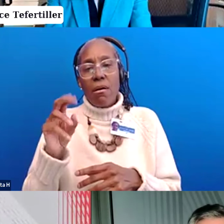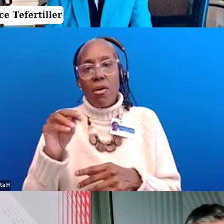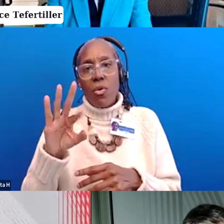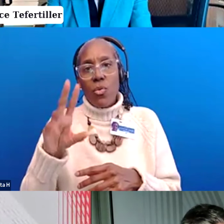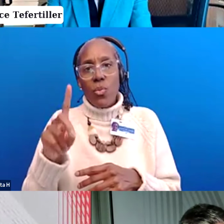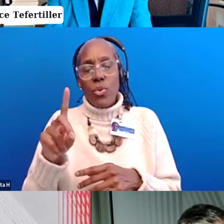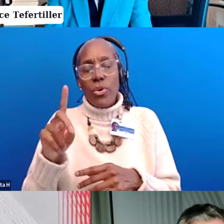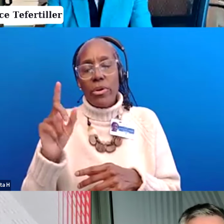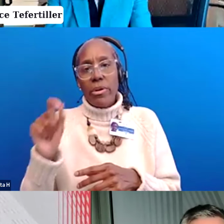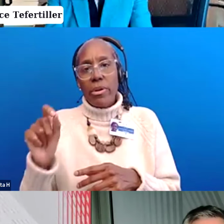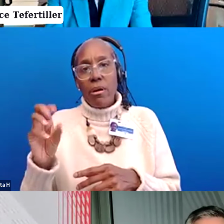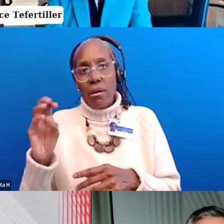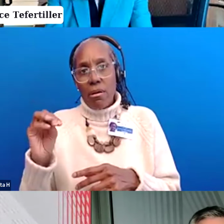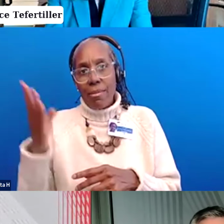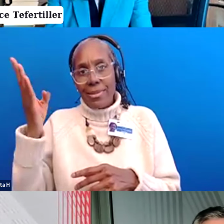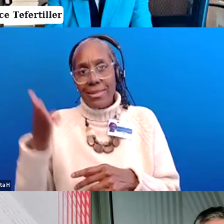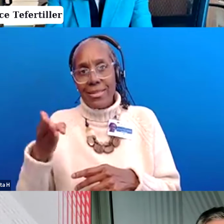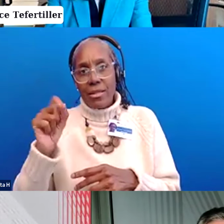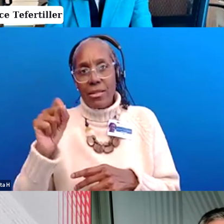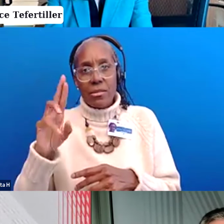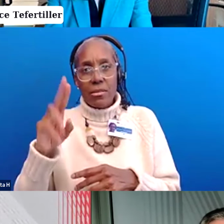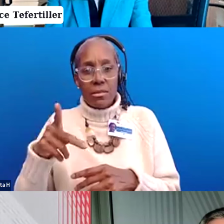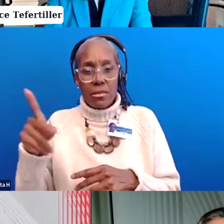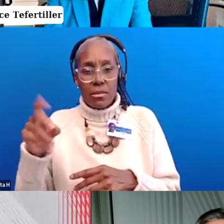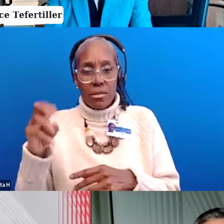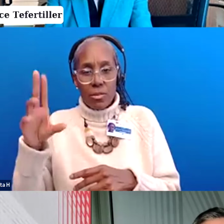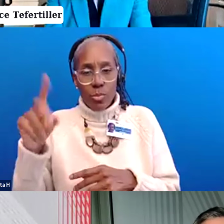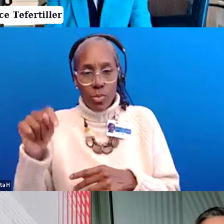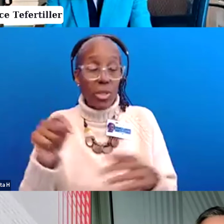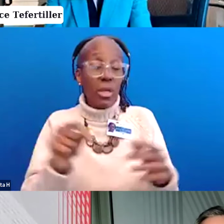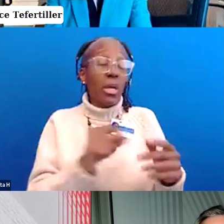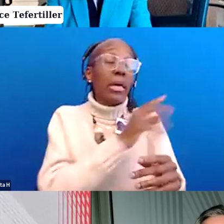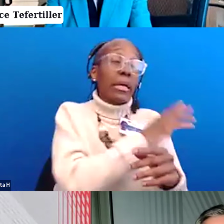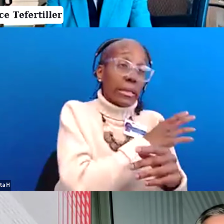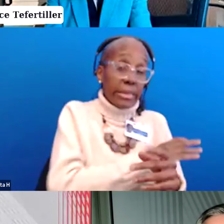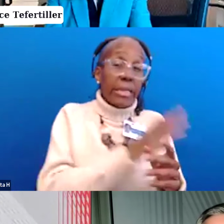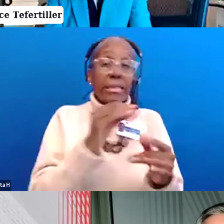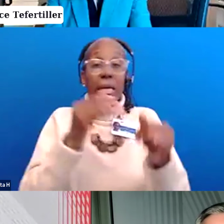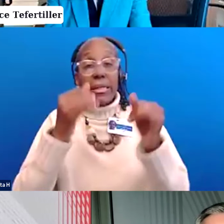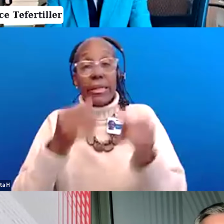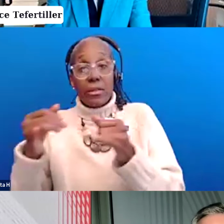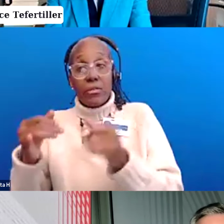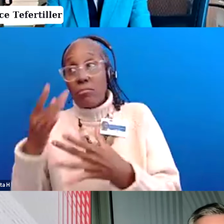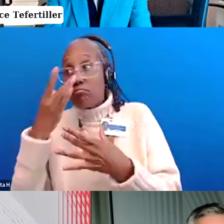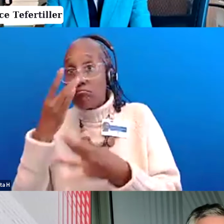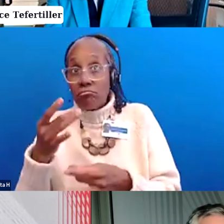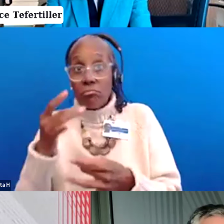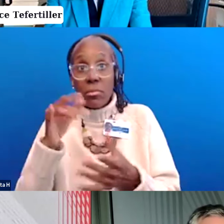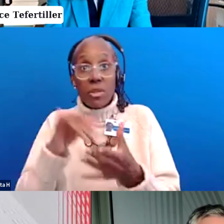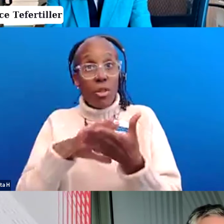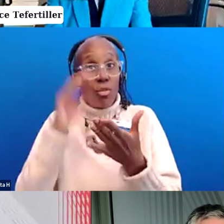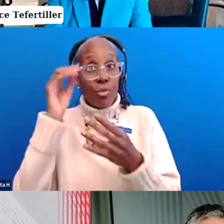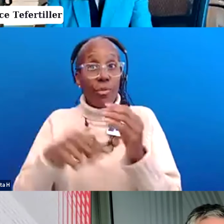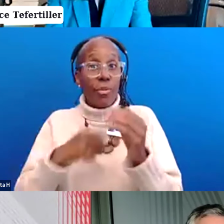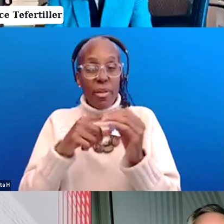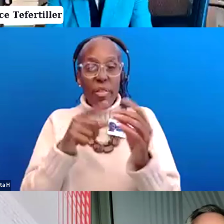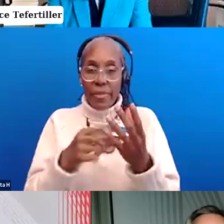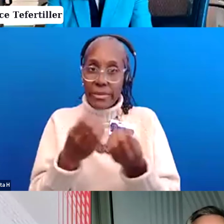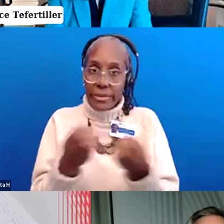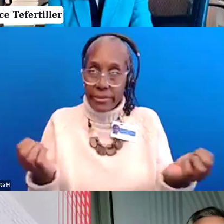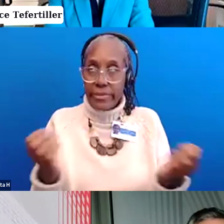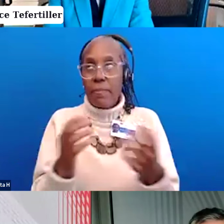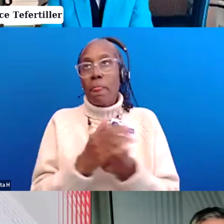survey.onward.com/support. So this is a web form, and both clinics and individuals who have interest in learning more about the